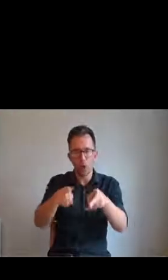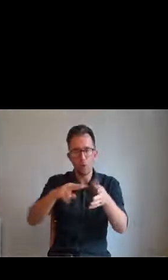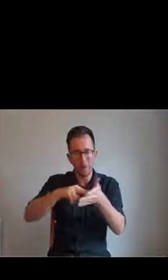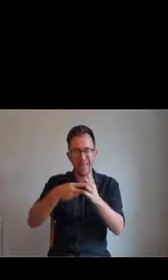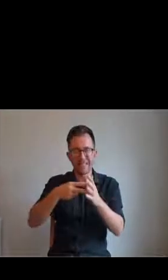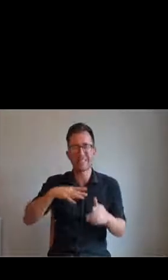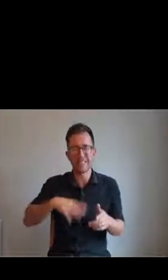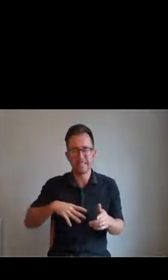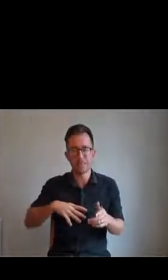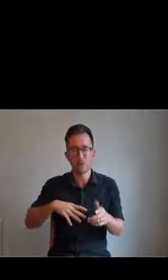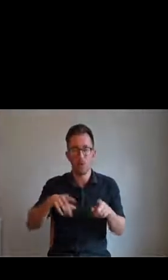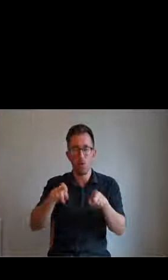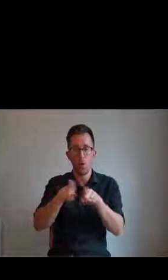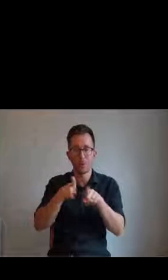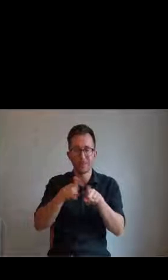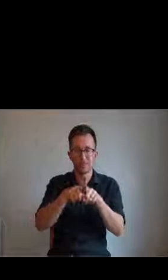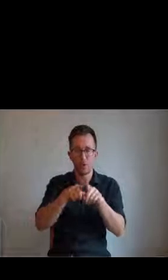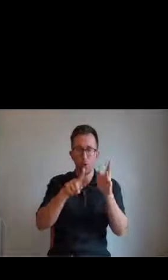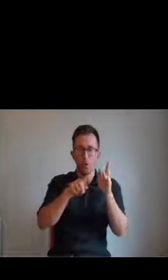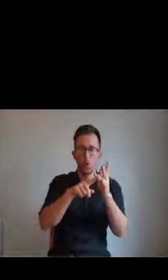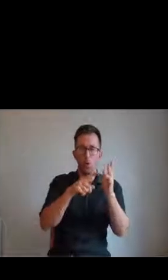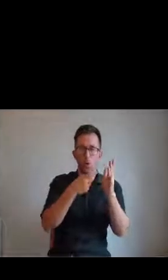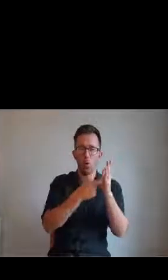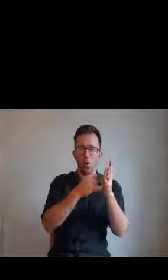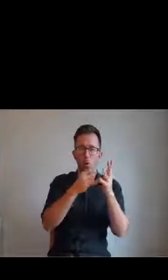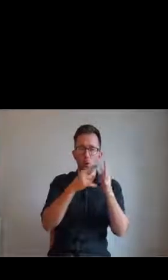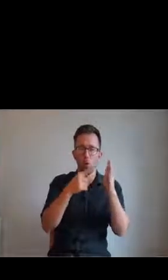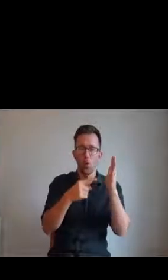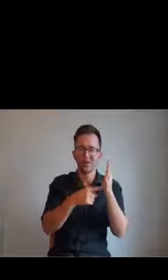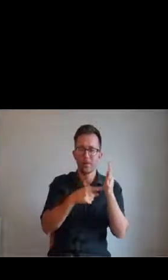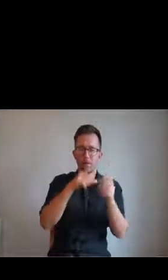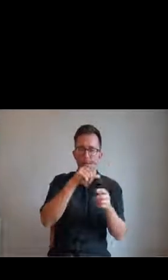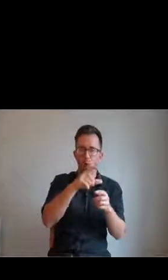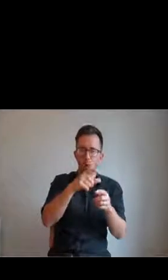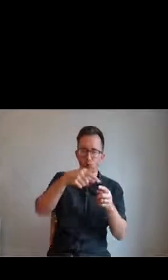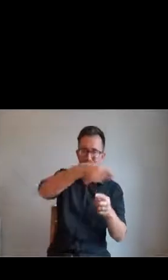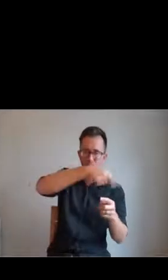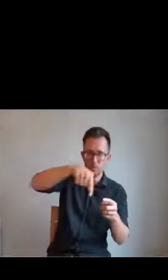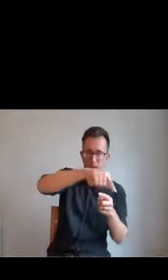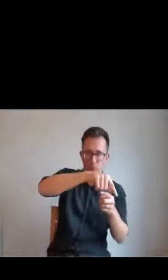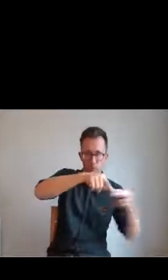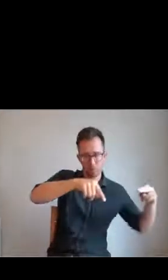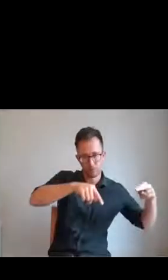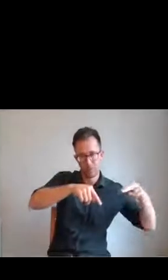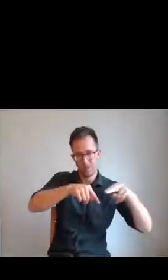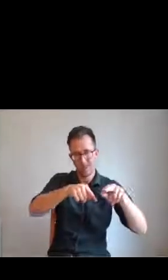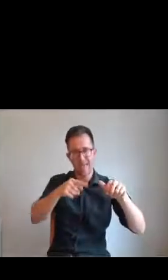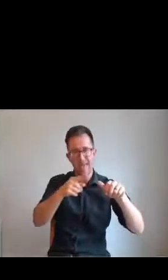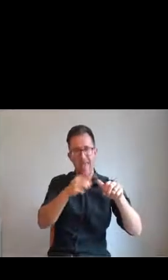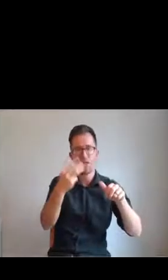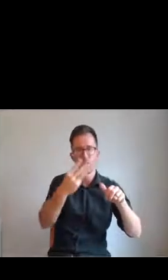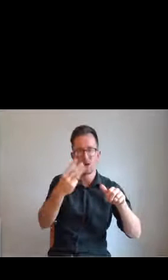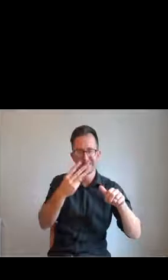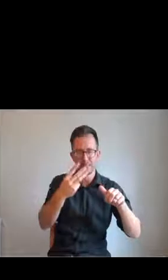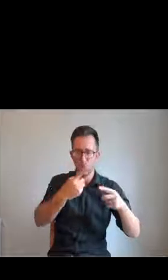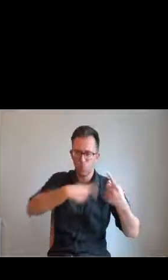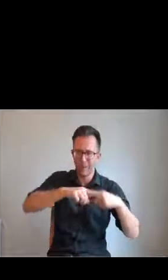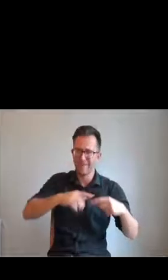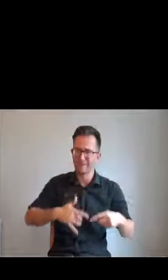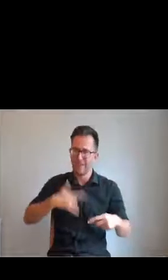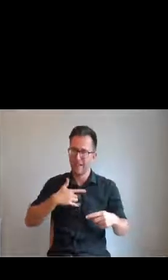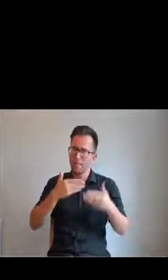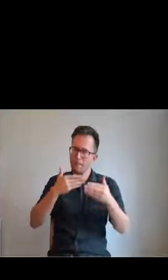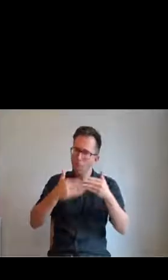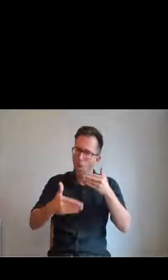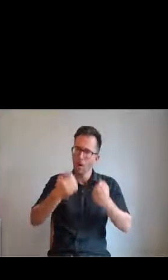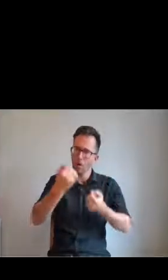slip road from the Orsett-Cock roundabout joins the existing A13 westbound, there's a slight increase in forecast traffic flows, meaning a